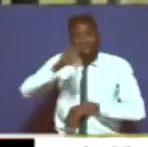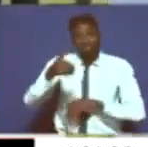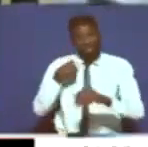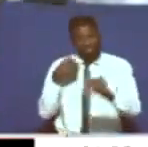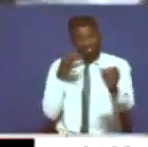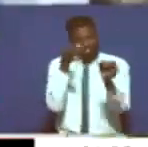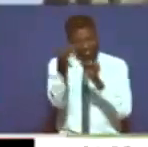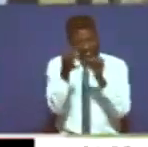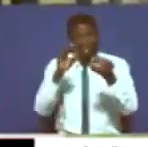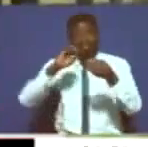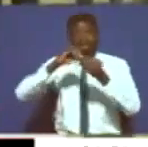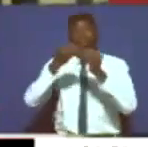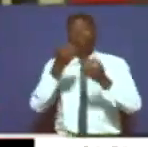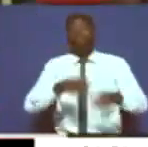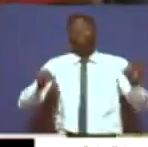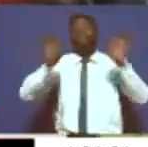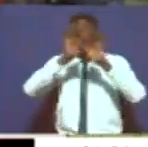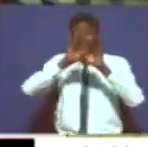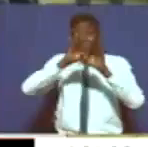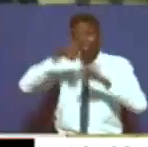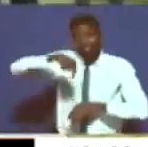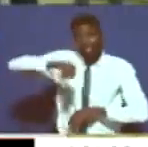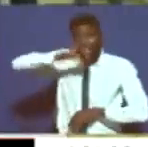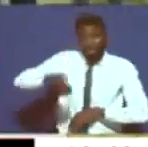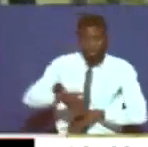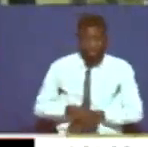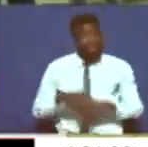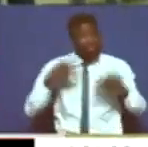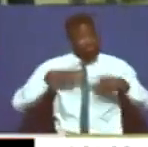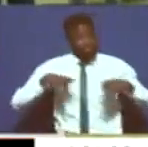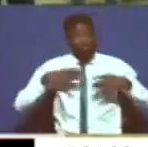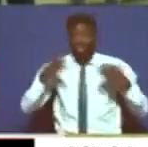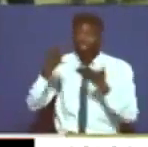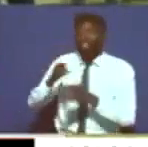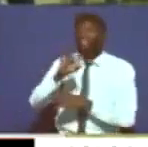this county. And this county has about